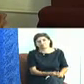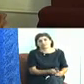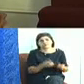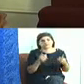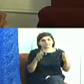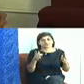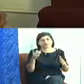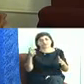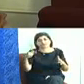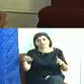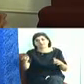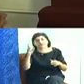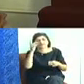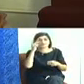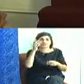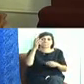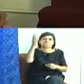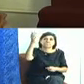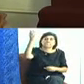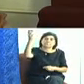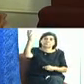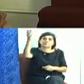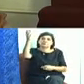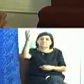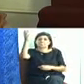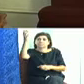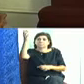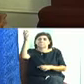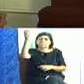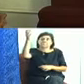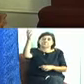Just let them see you